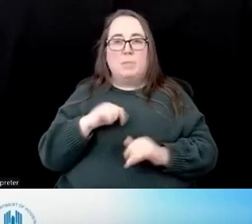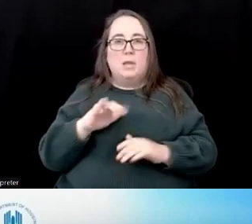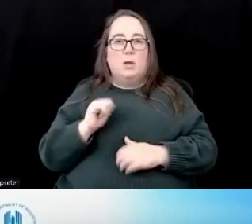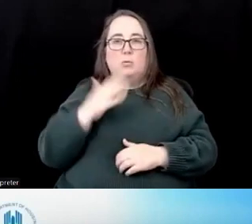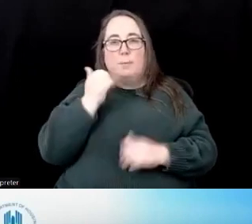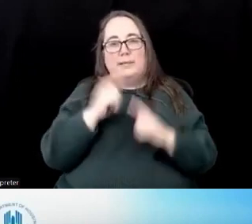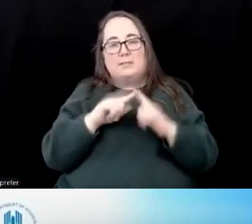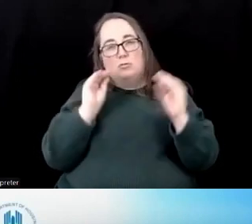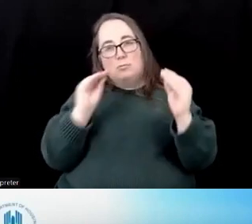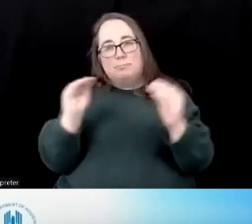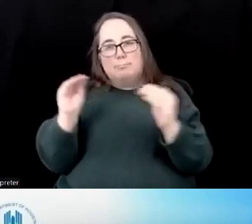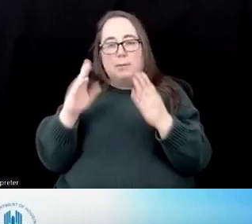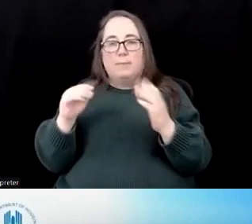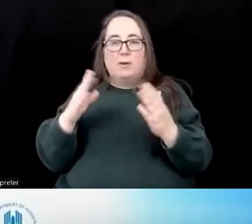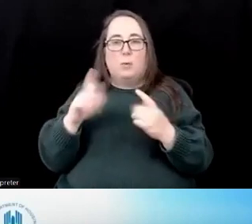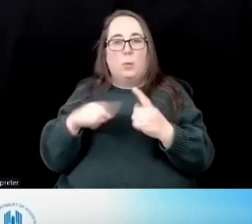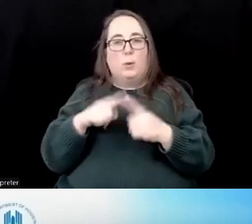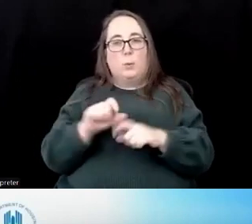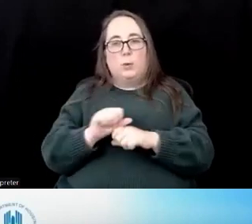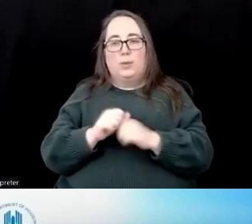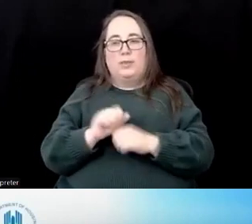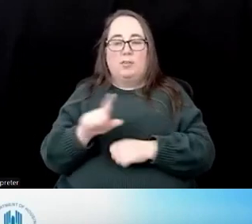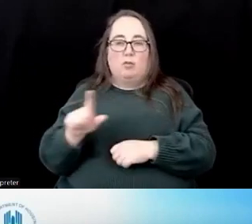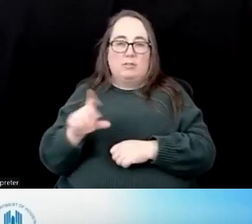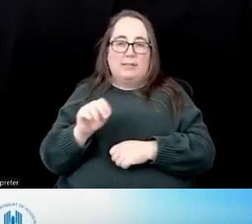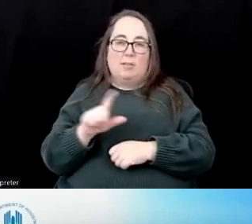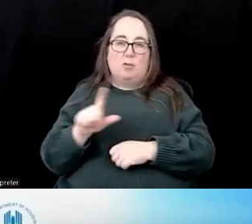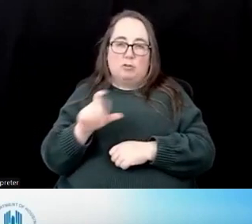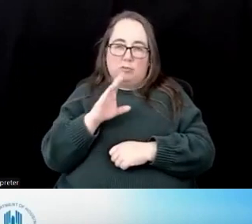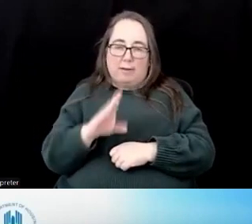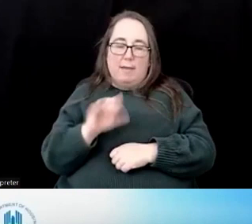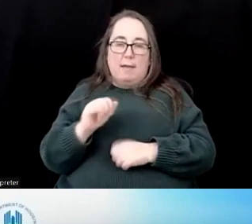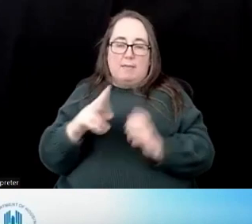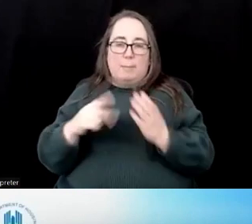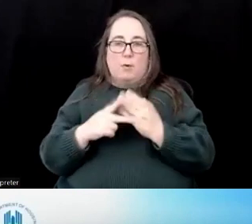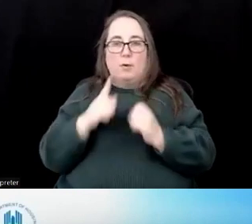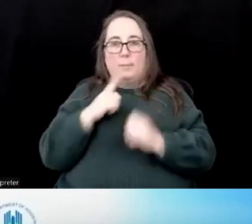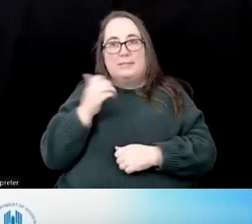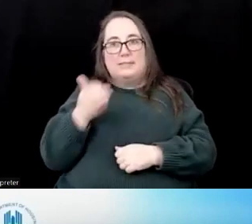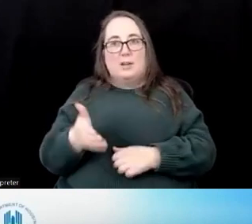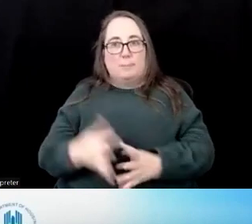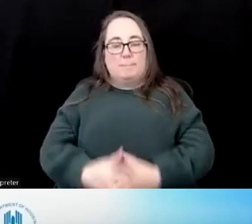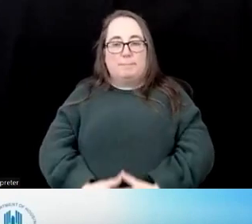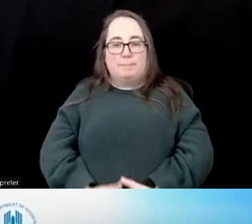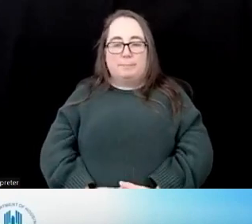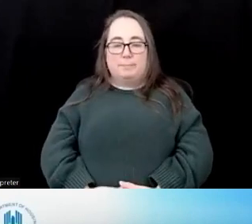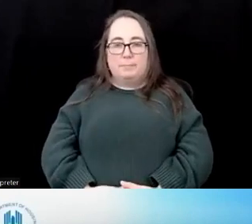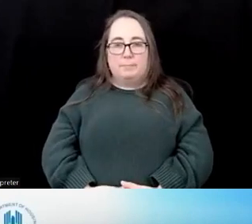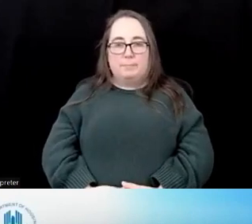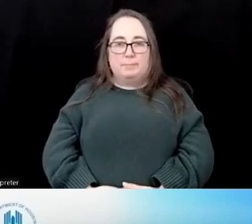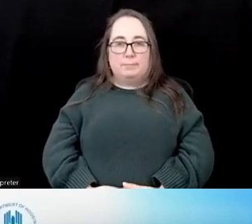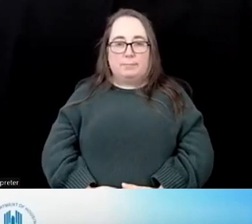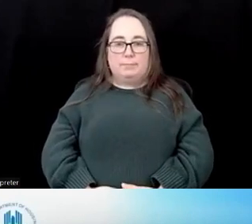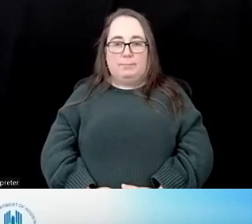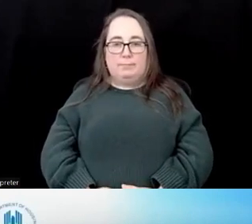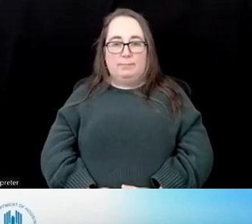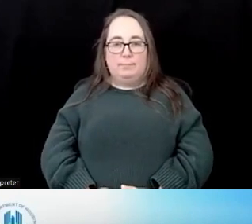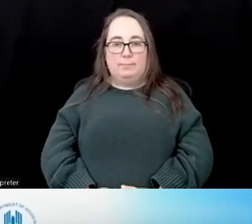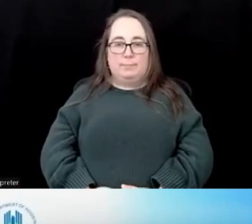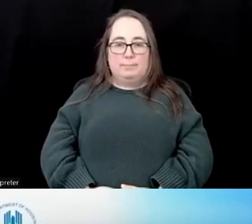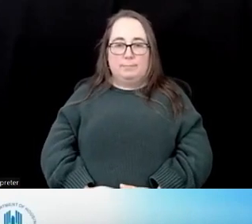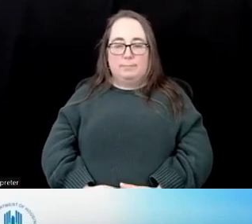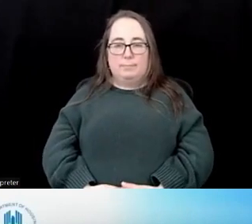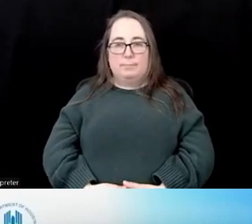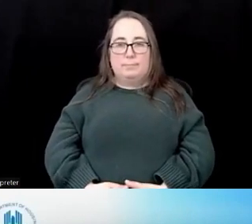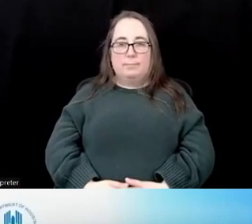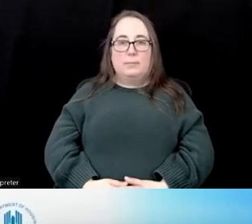our providers when working with landlords and landlords directly that program exists. I was just going to add, prior